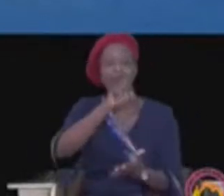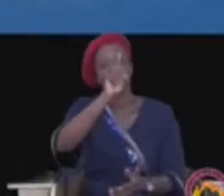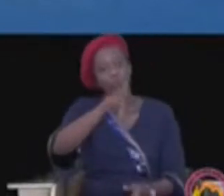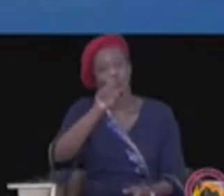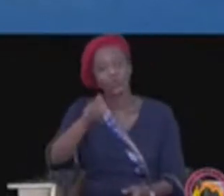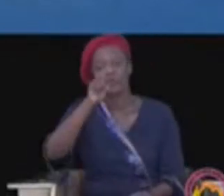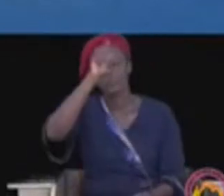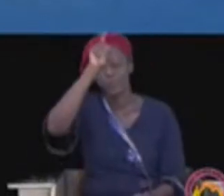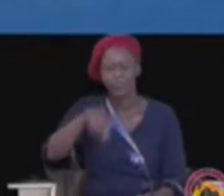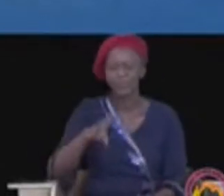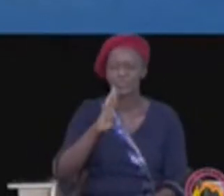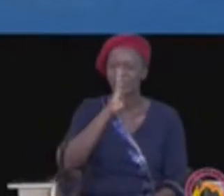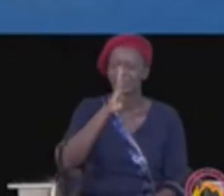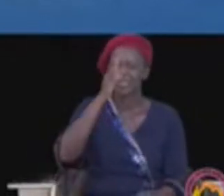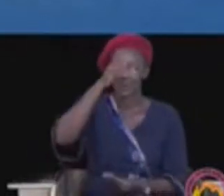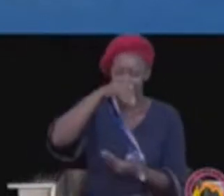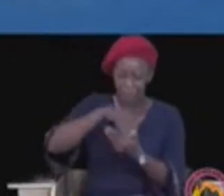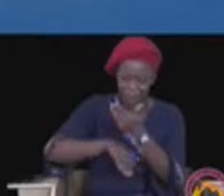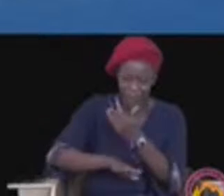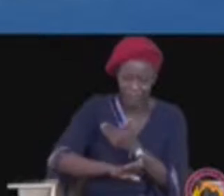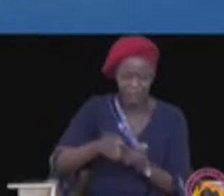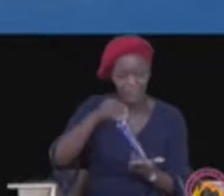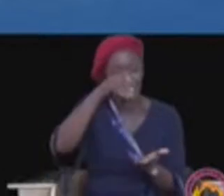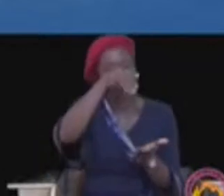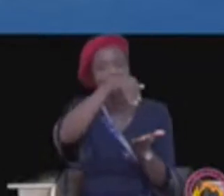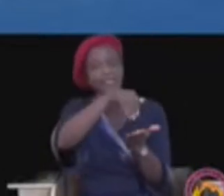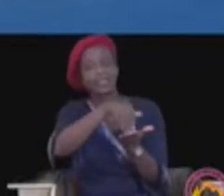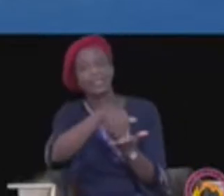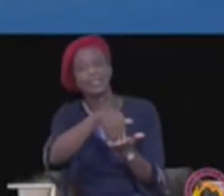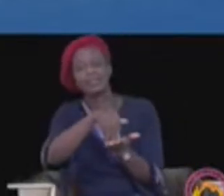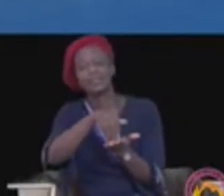again. You must be born